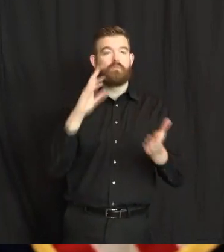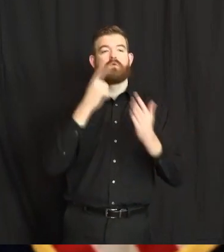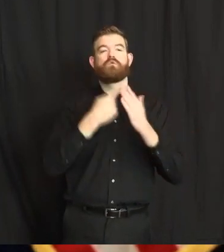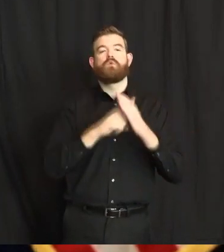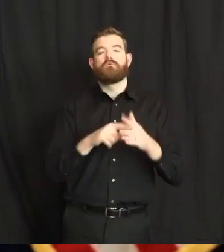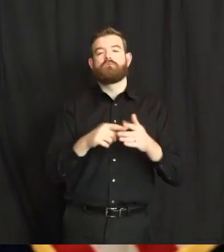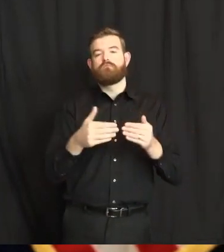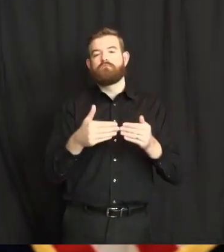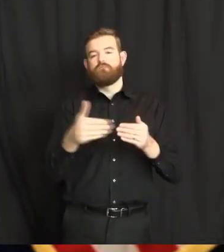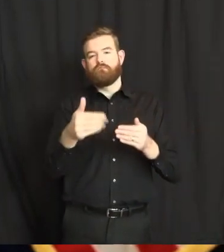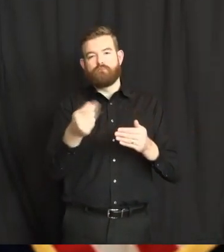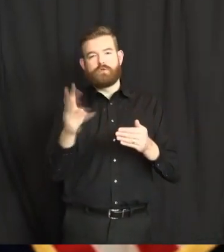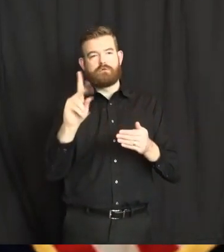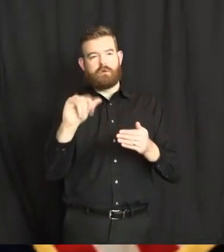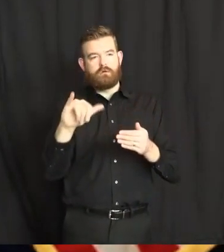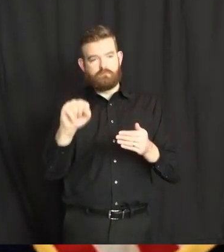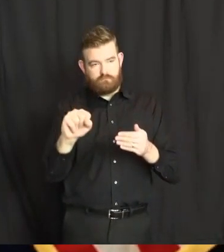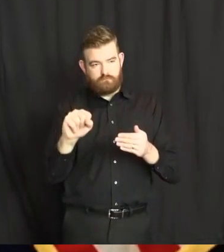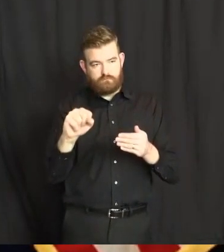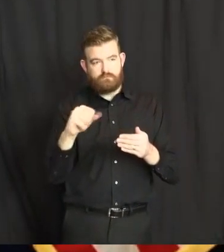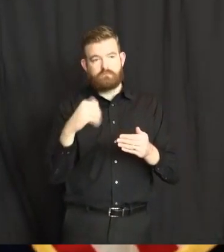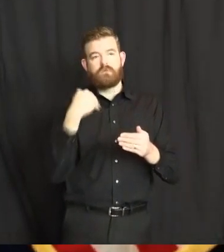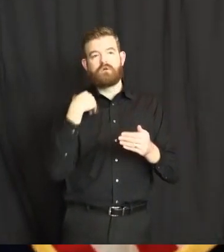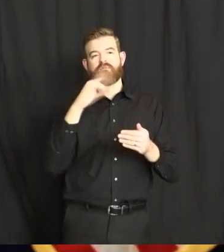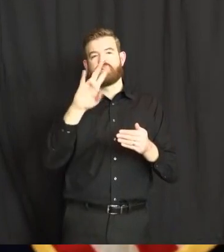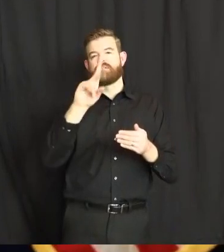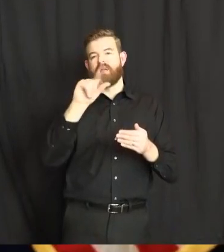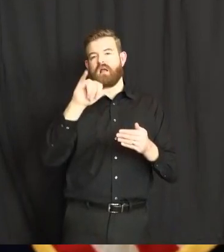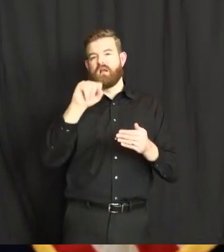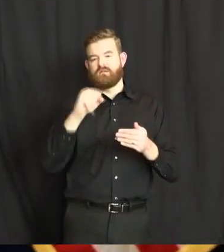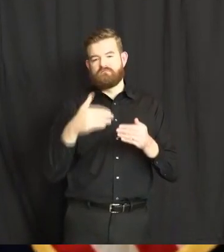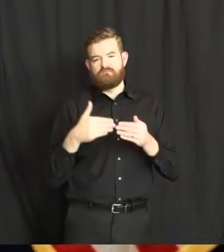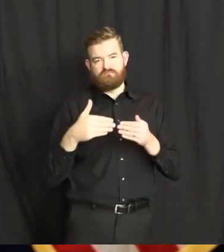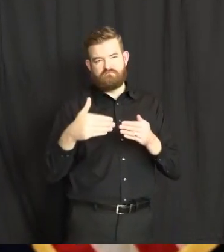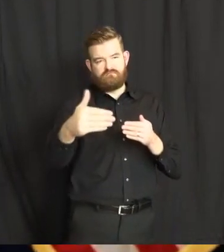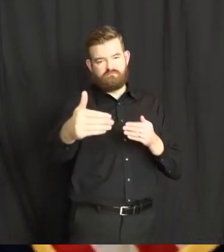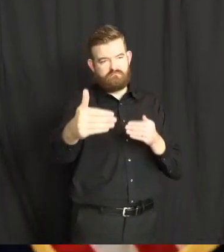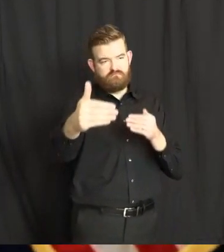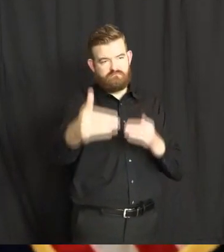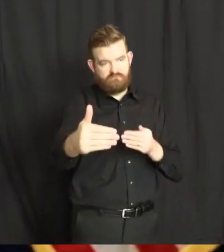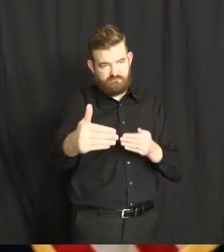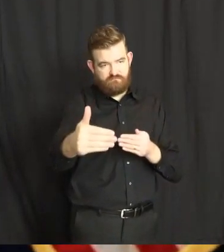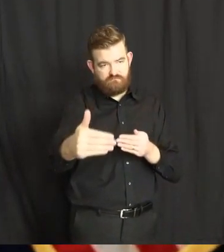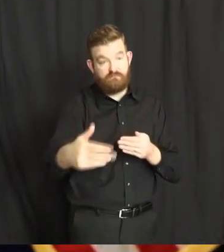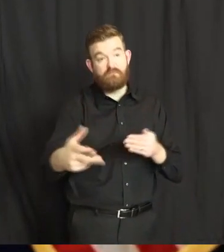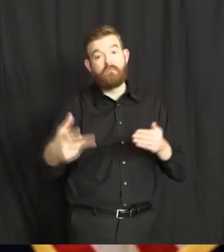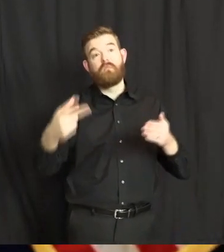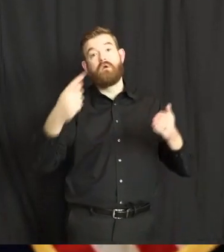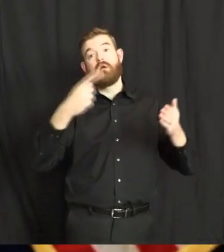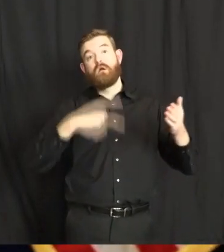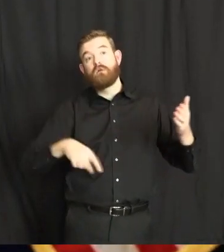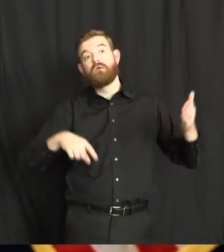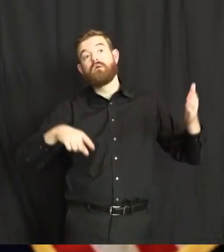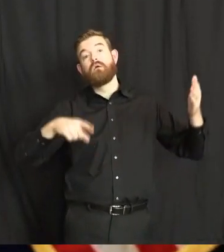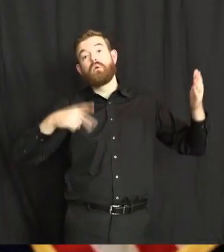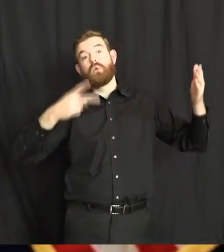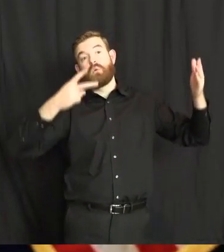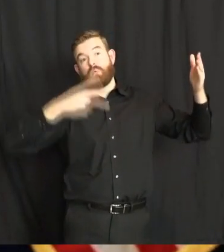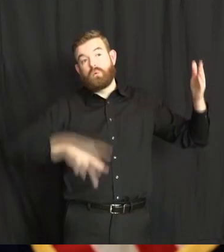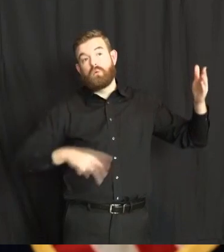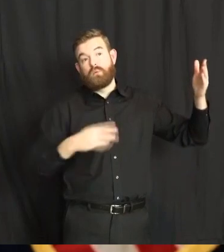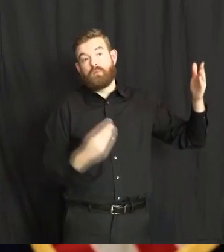get, we'll have results to report early the week after next. So, Marcus, thank you. Pat Callahan, always great